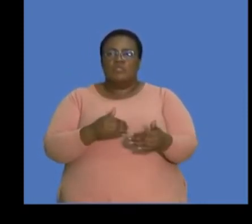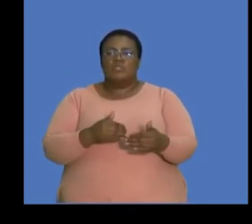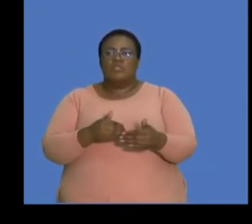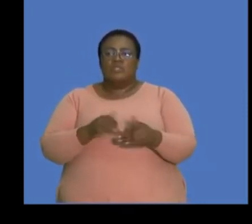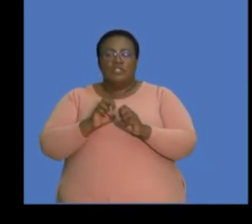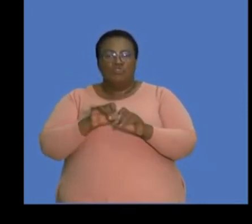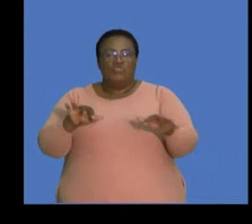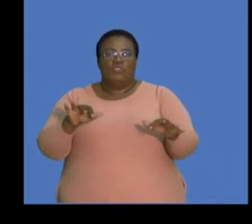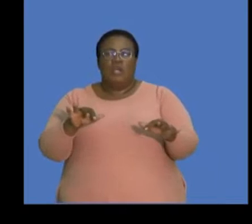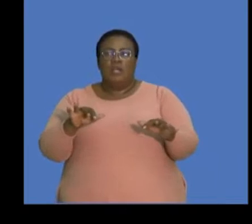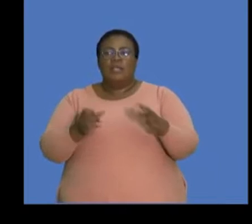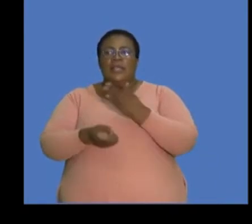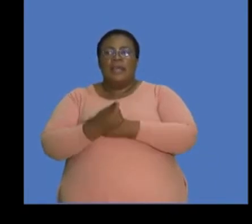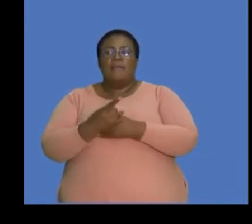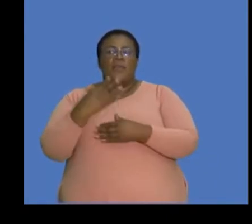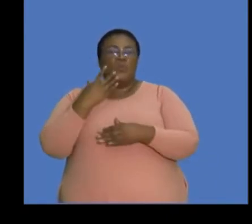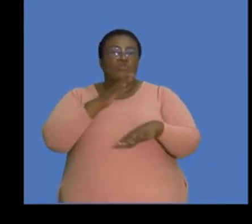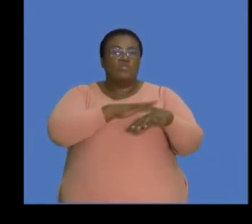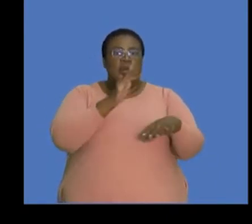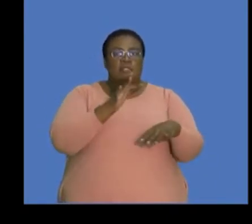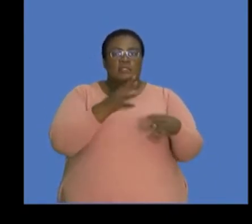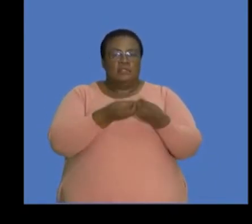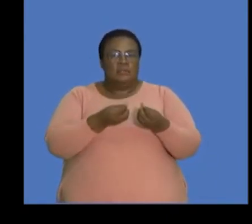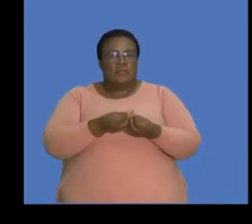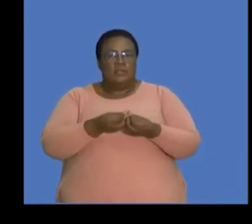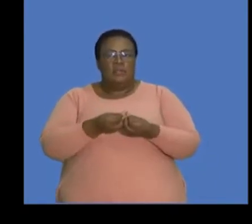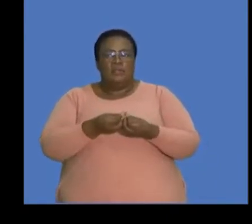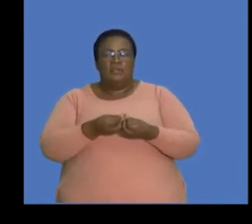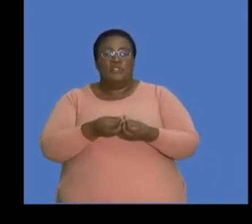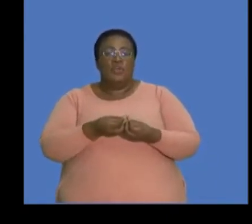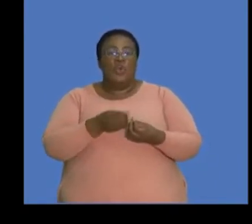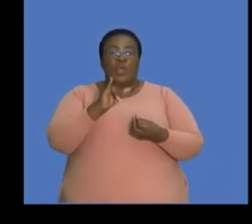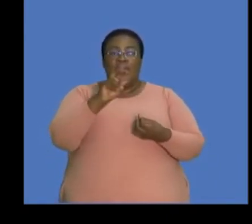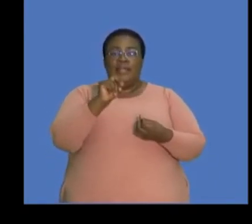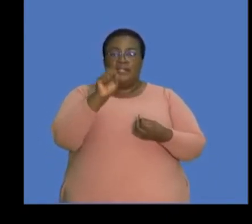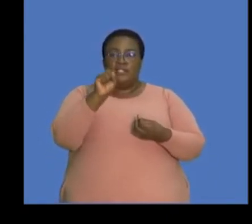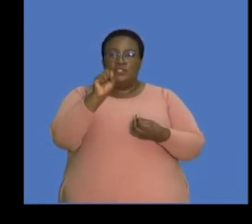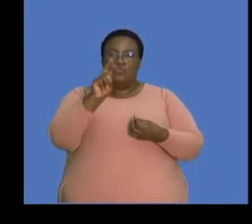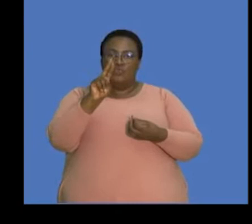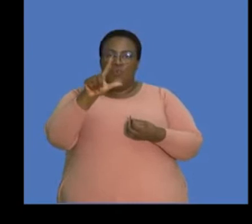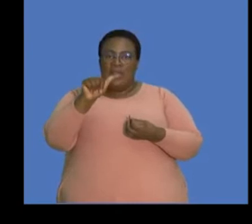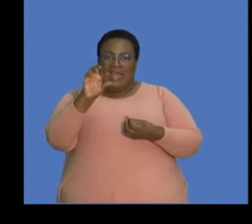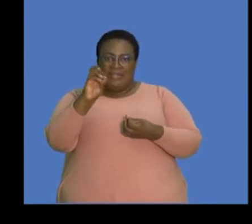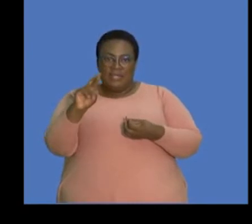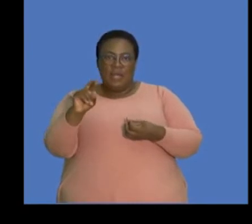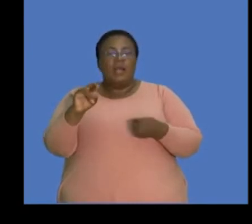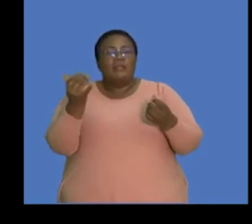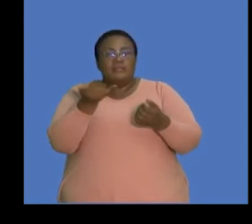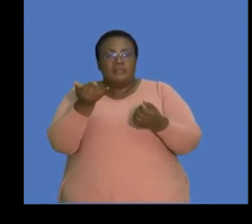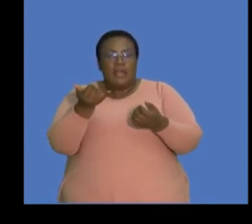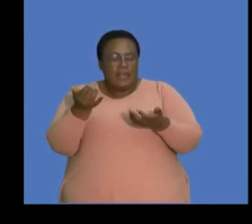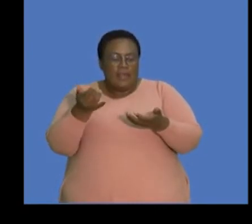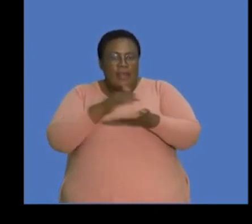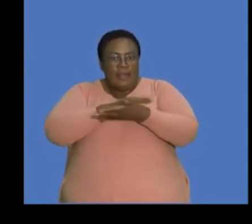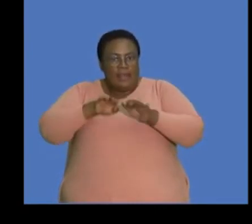physical process. The discharging part we saw, it takes place when we touch a conductor. So the insulator accumulated charge